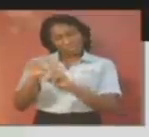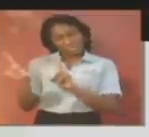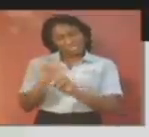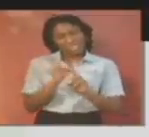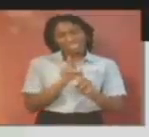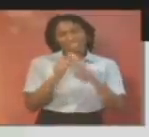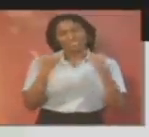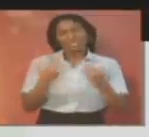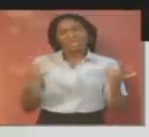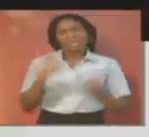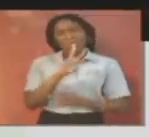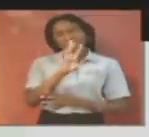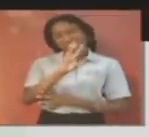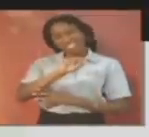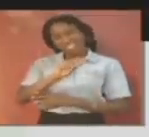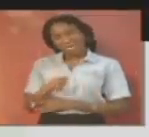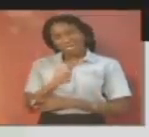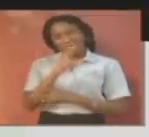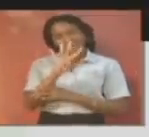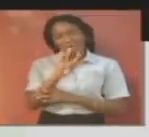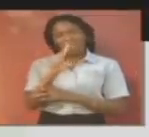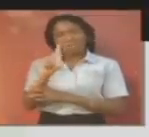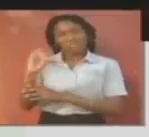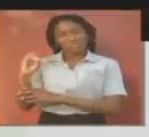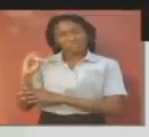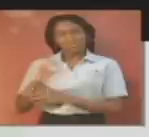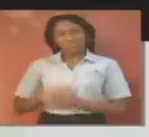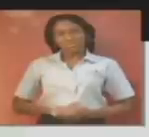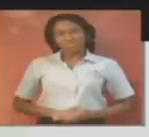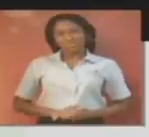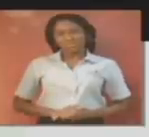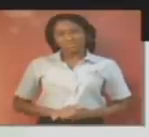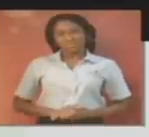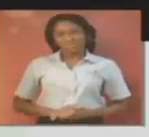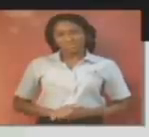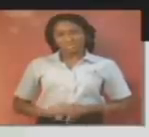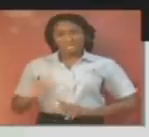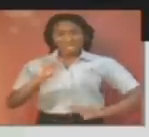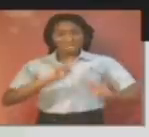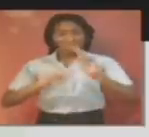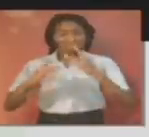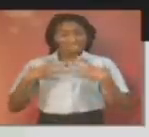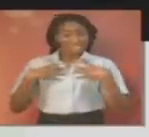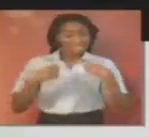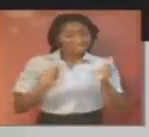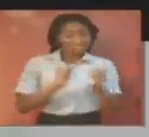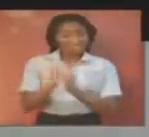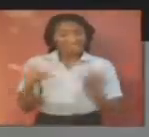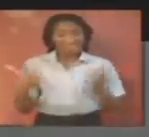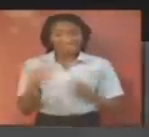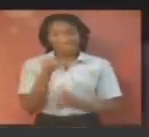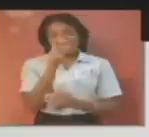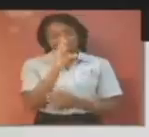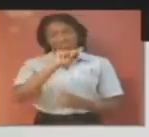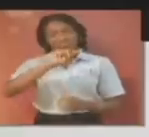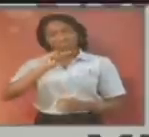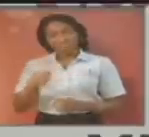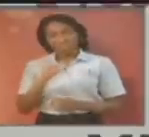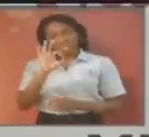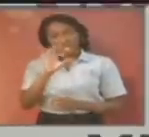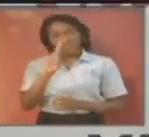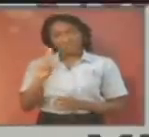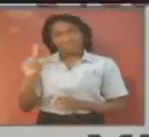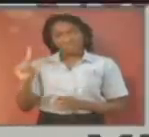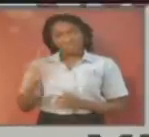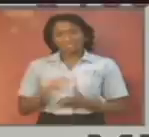up to 26,410. Of those, the recovered patients are 15,911. Total